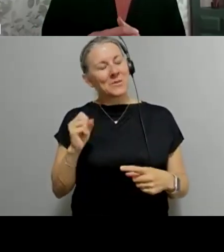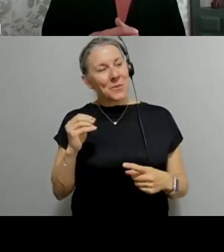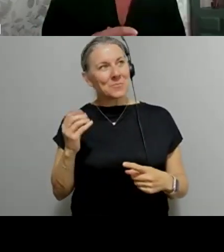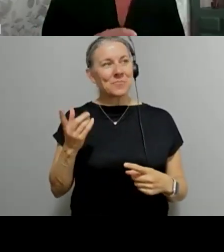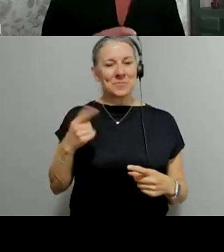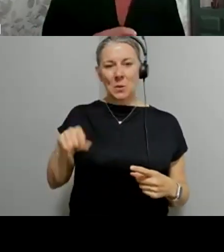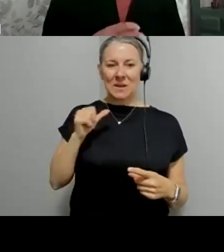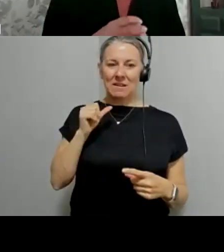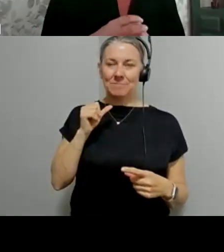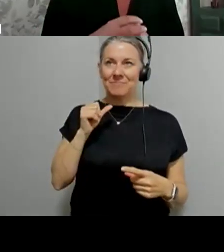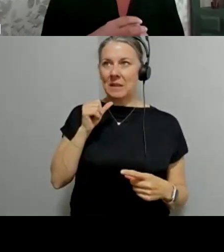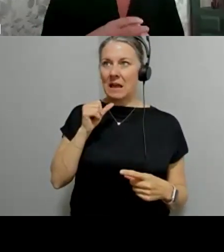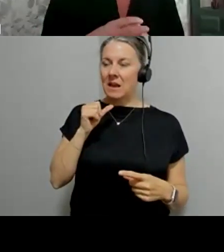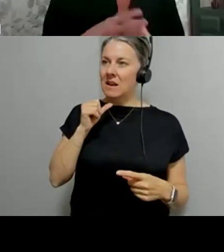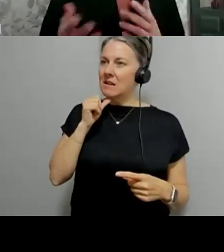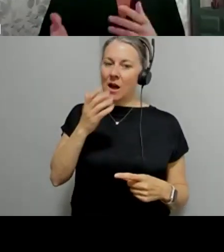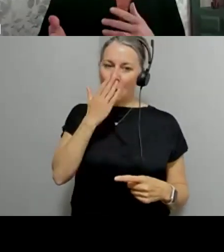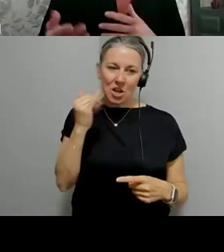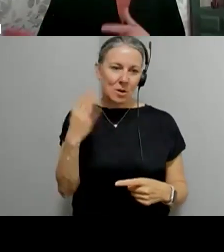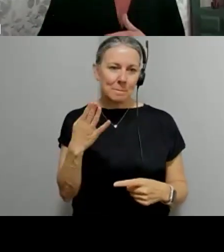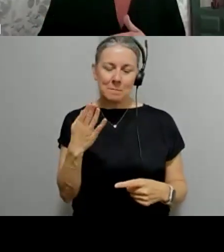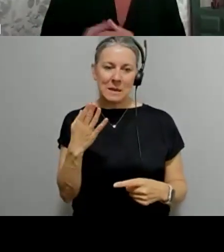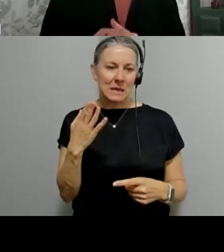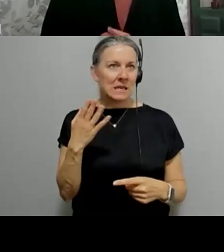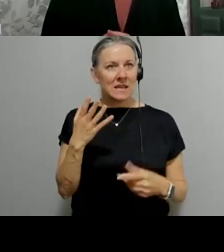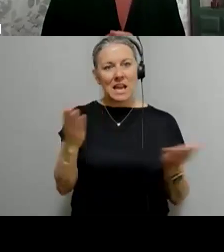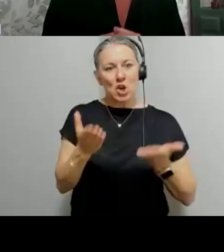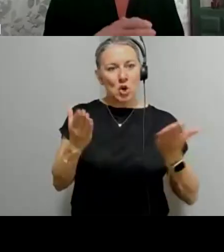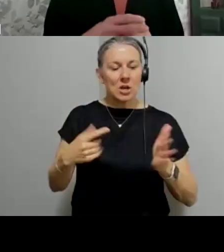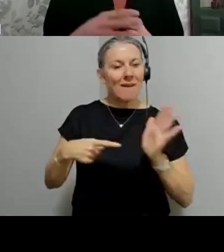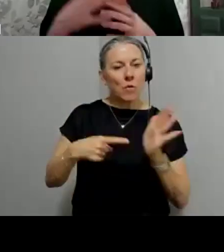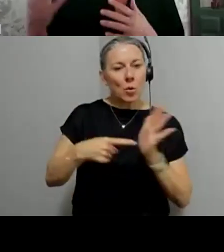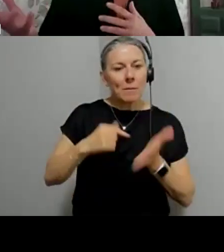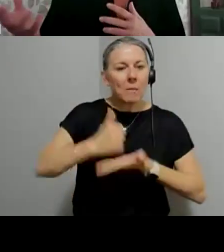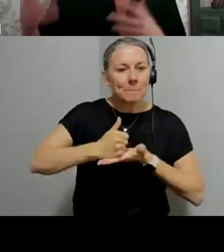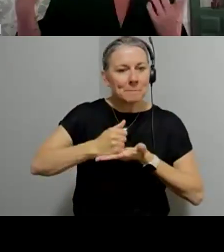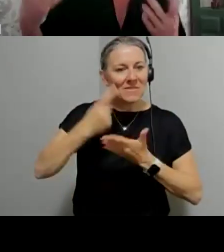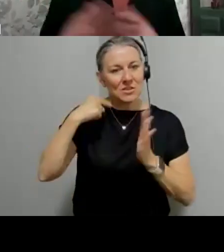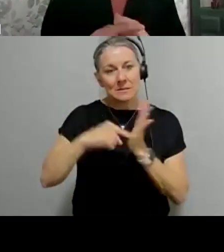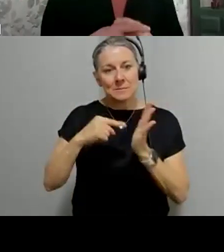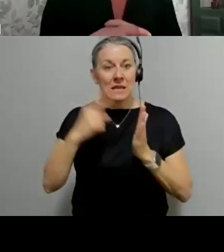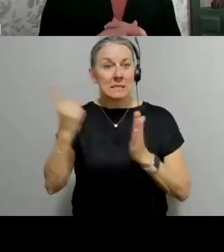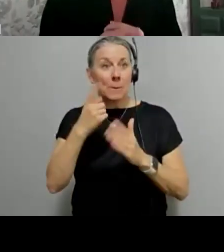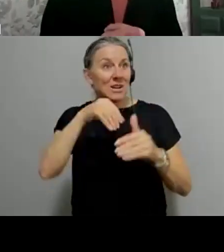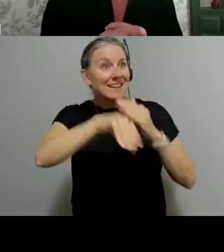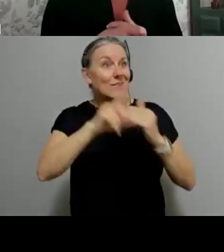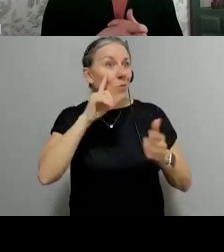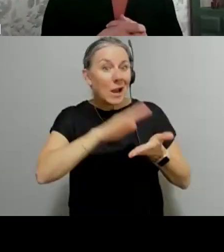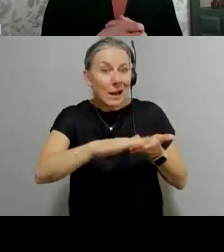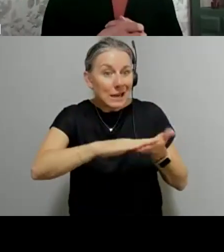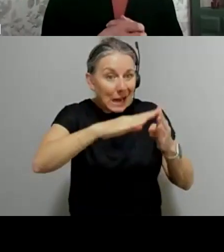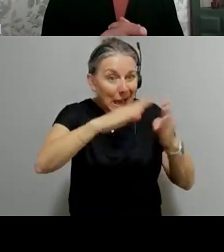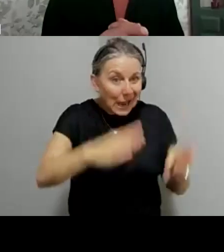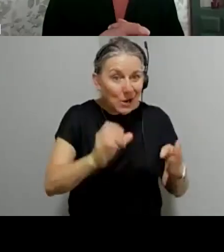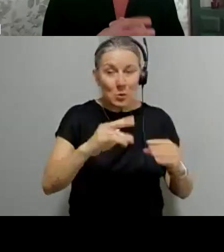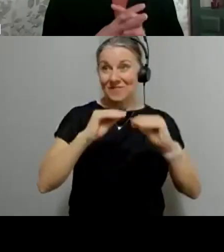affordable assistance. And whether it's somebody coming in to clean your house or somebody to help you fix your roof, that sort of stuff, it's a